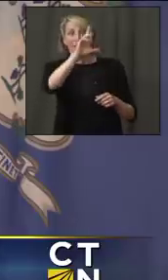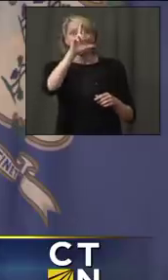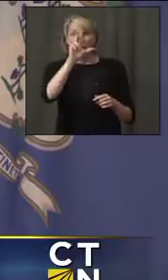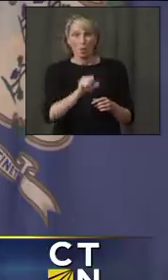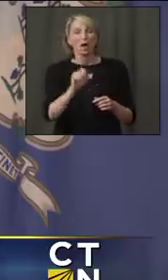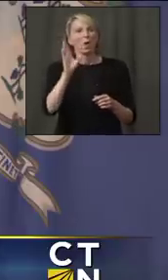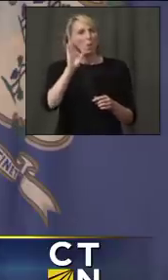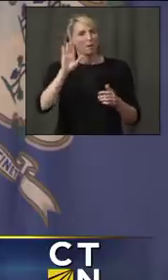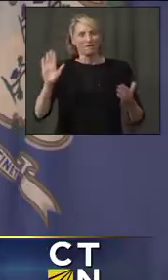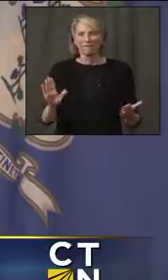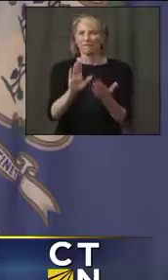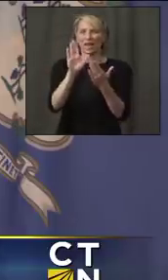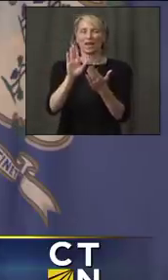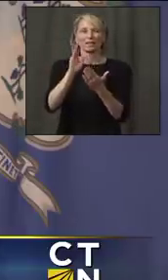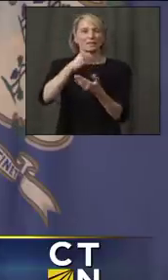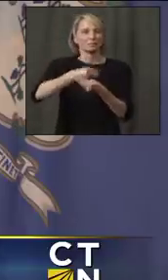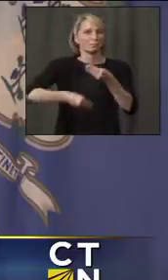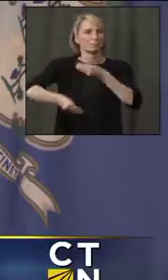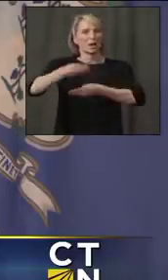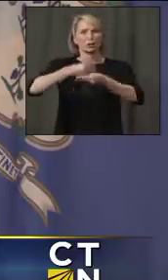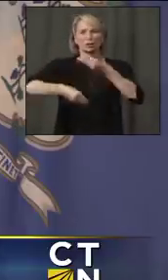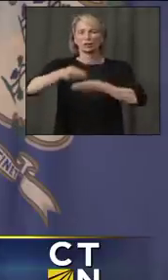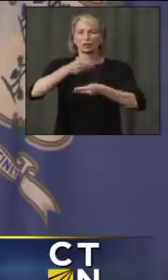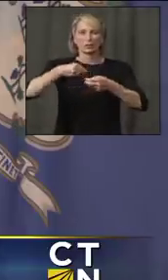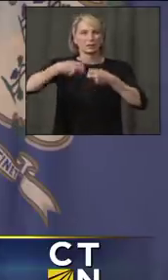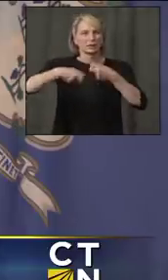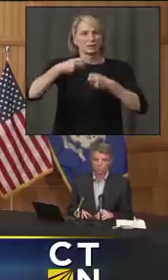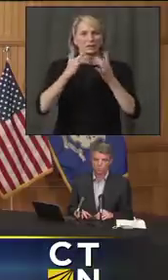tough position. Let's not let that happen.